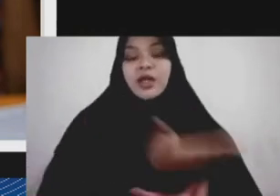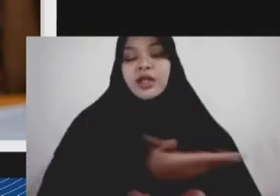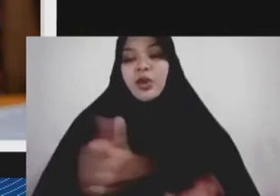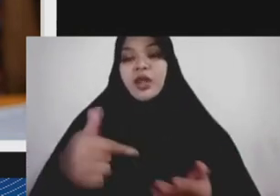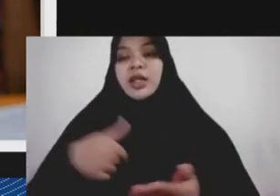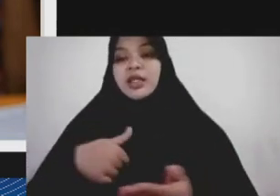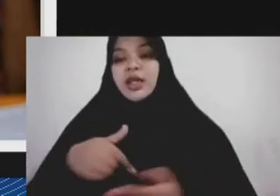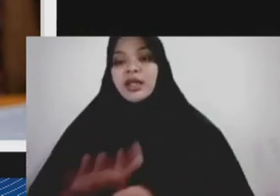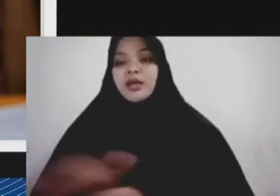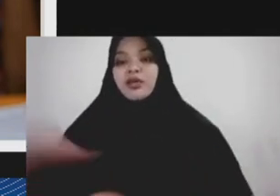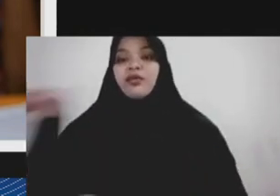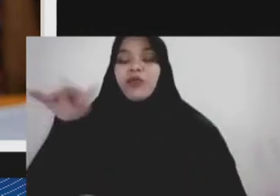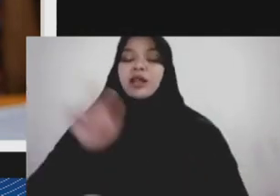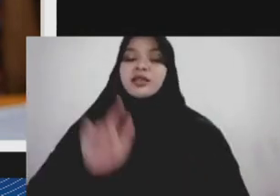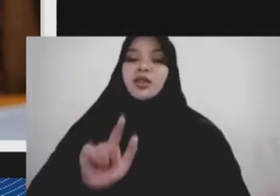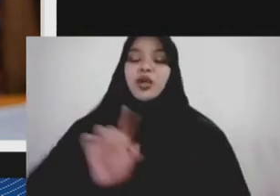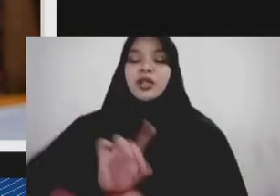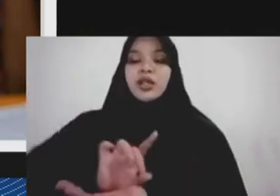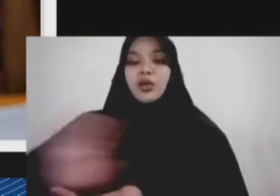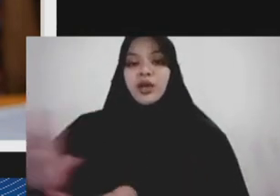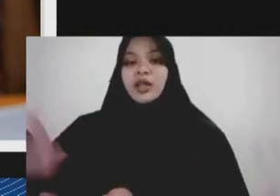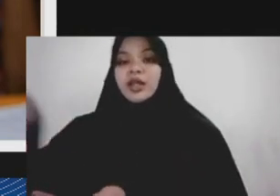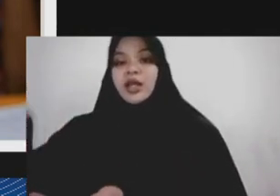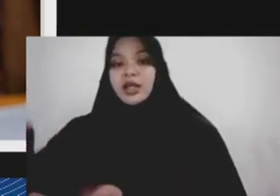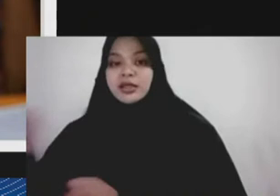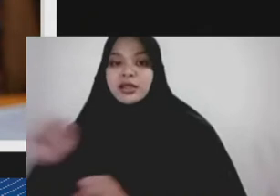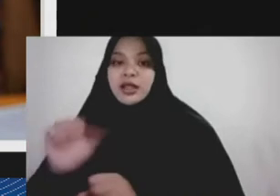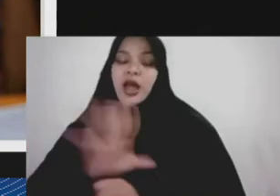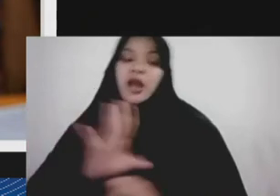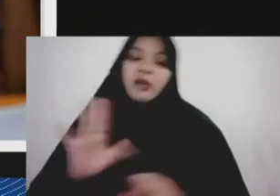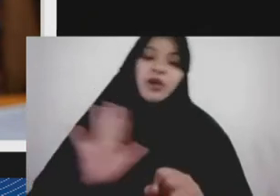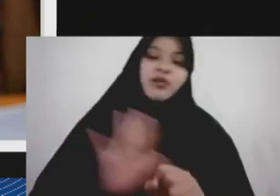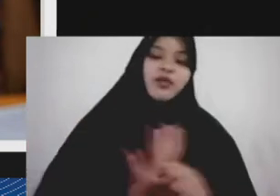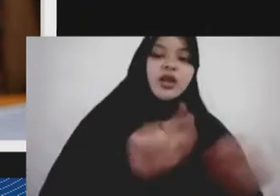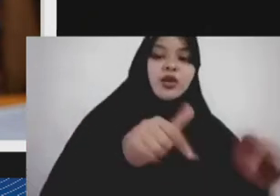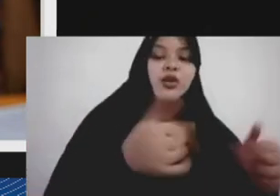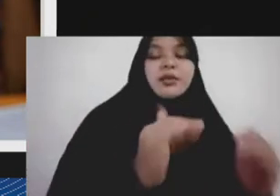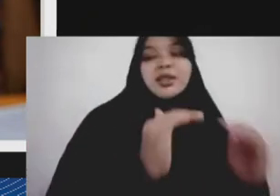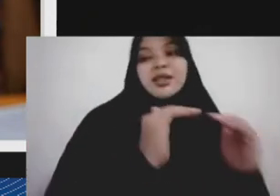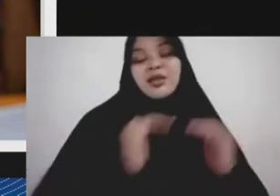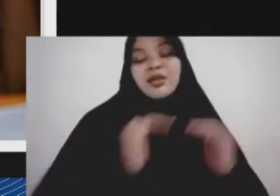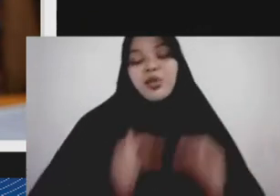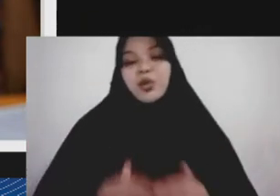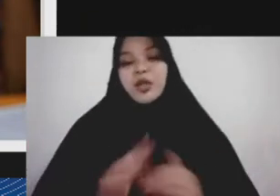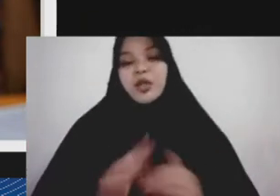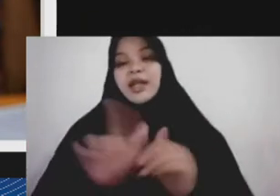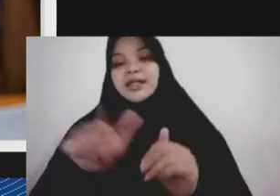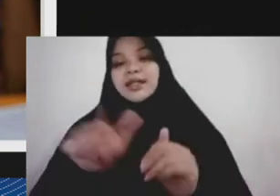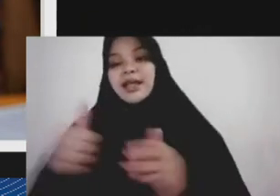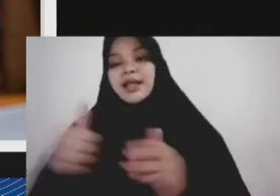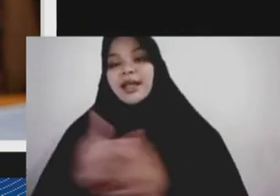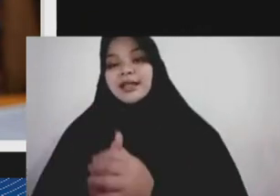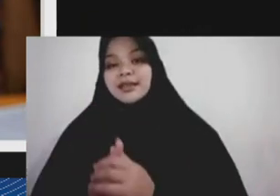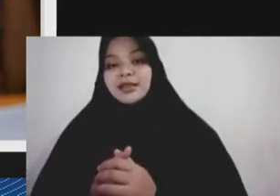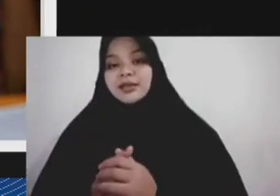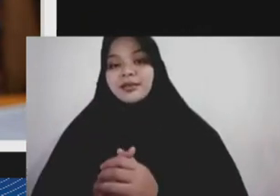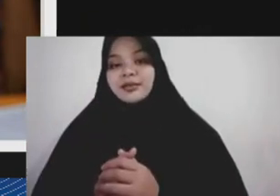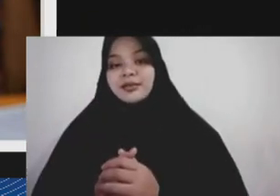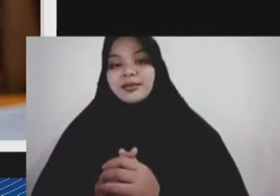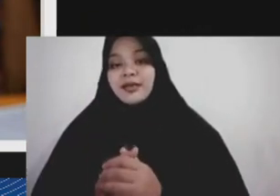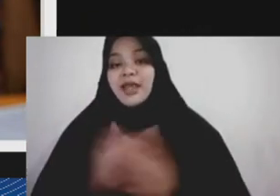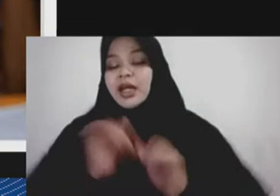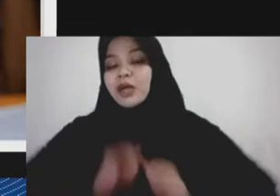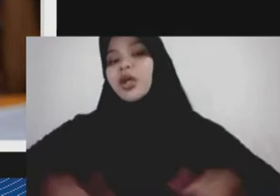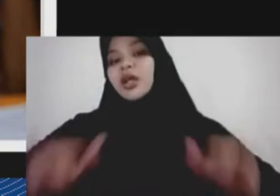key component from COVID-19 that we'd like to see integrated into healthcare response. The other response that